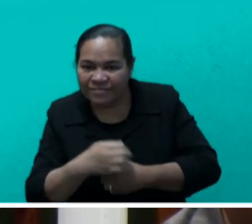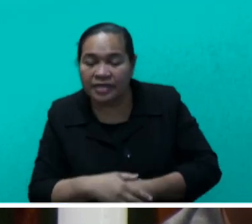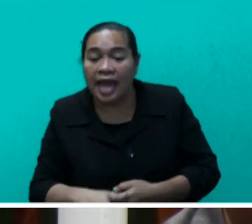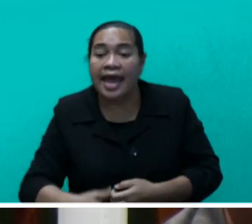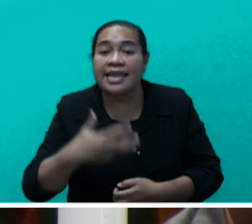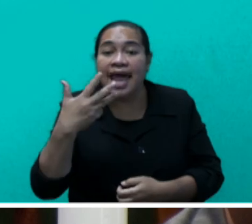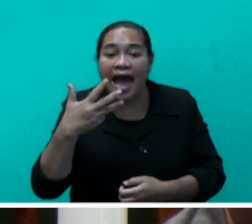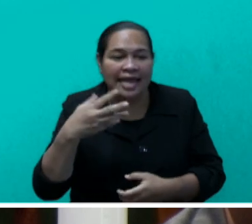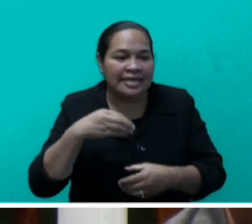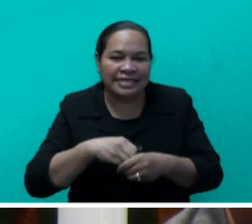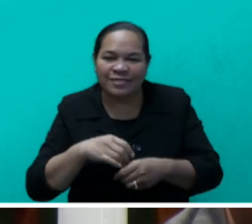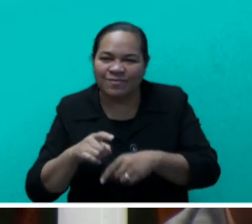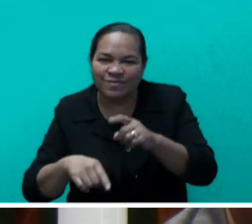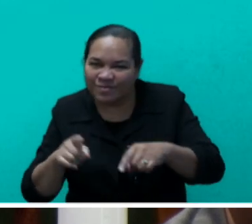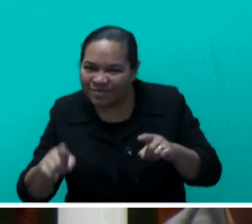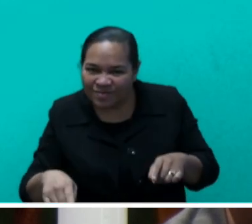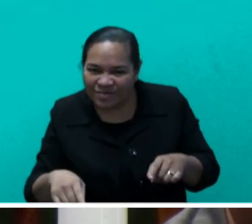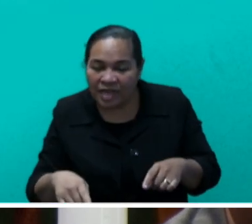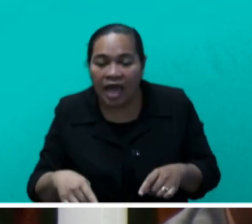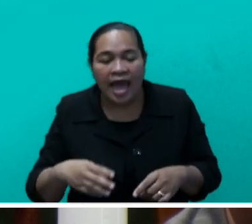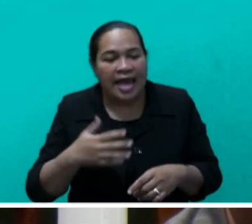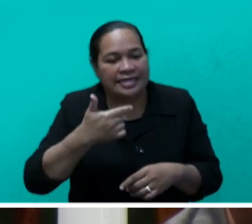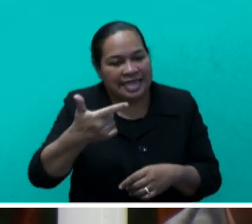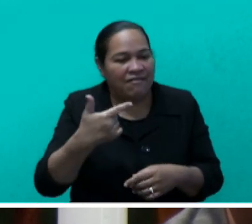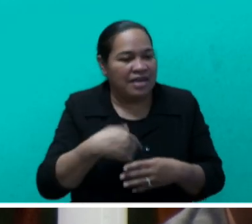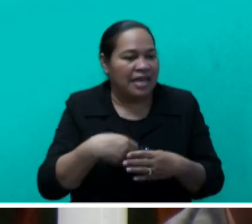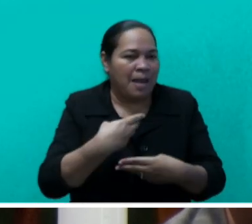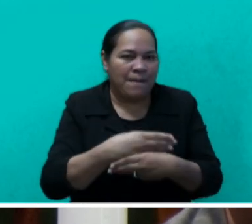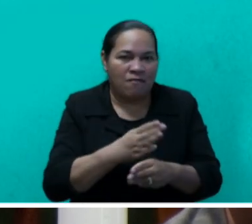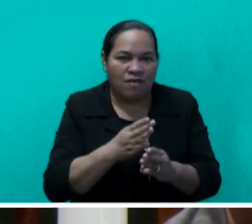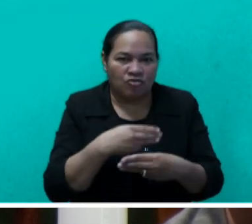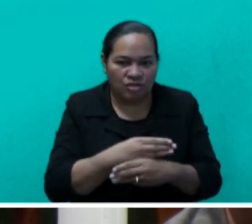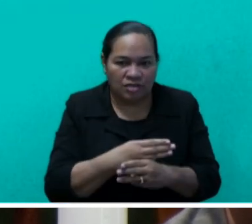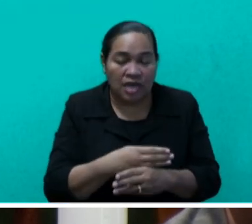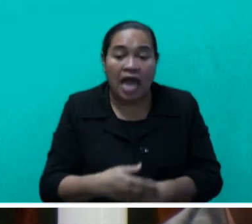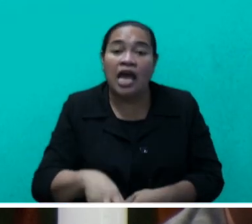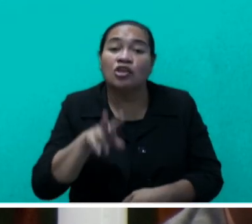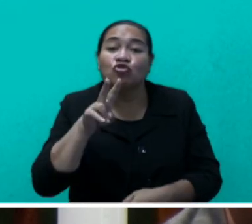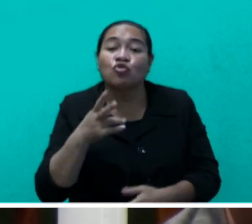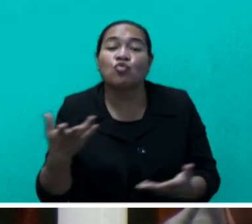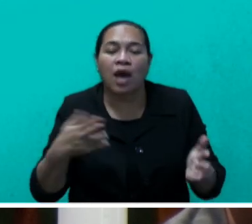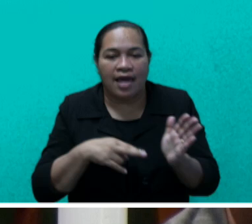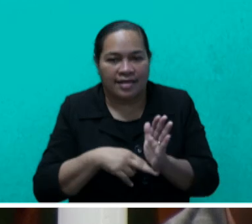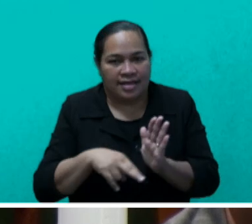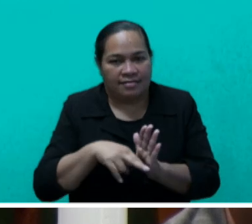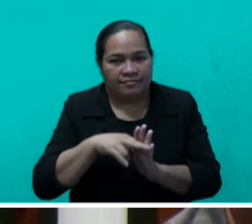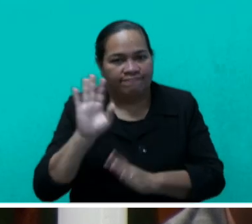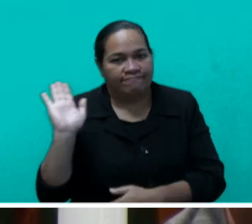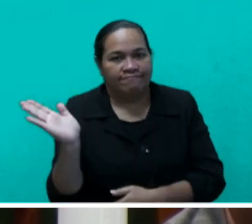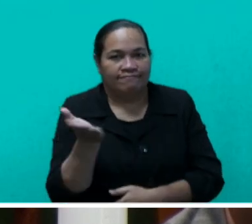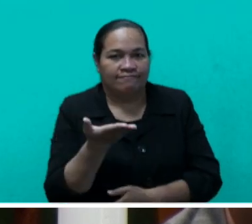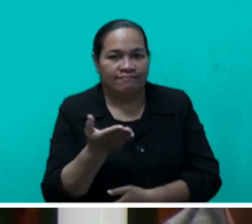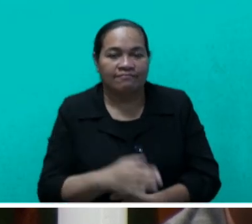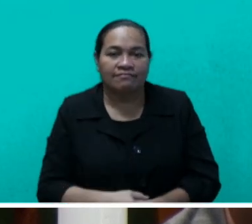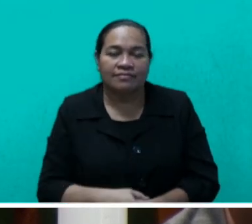informal sector, 7 in the manufacturing industry, and 2 in the hotel and catering industry.